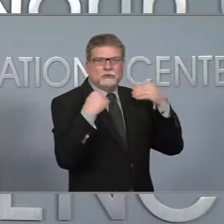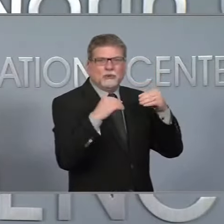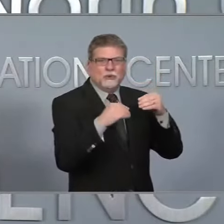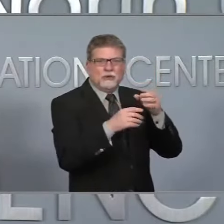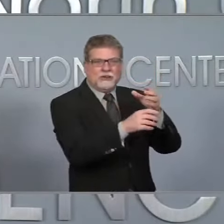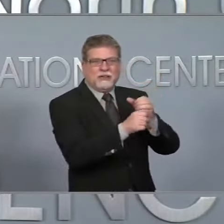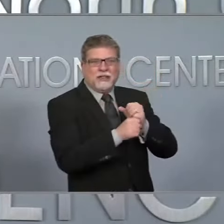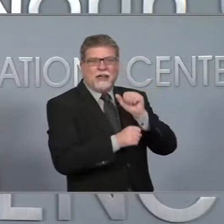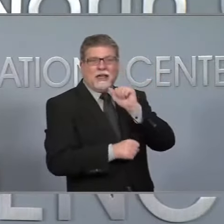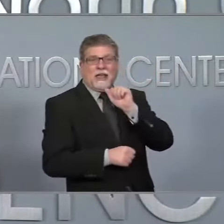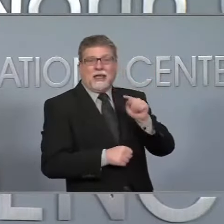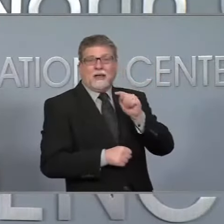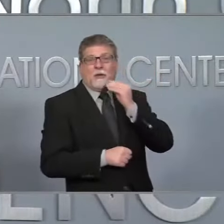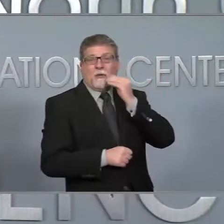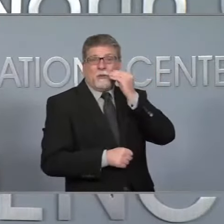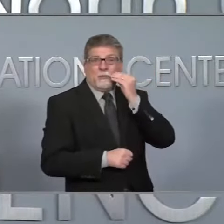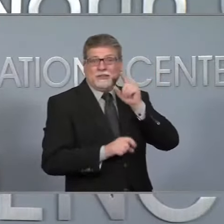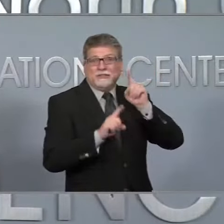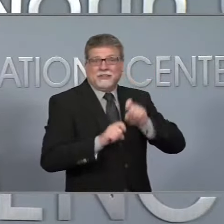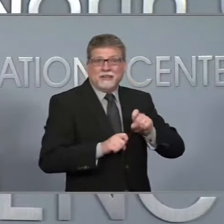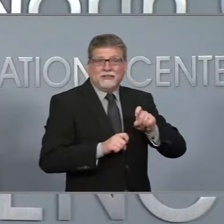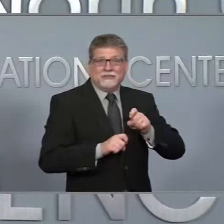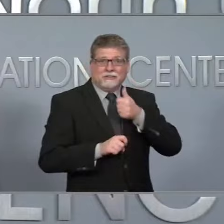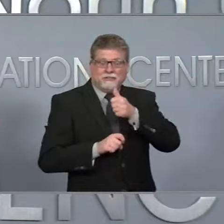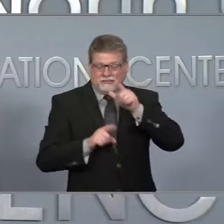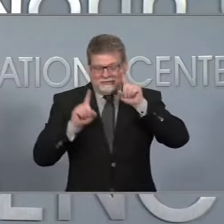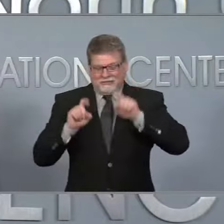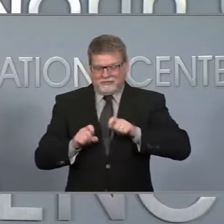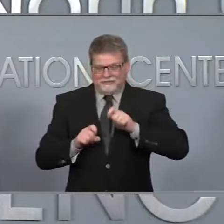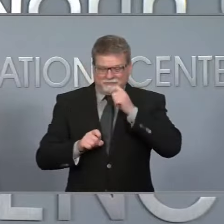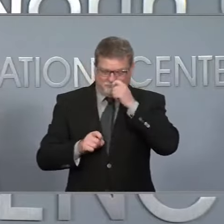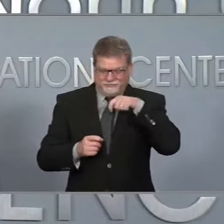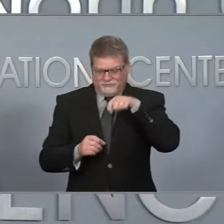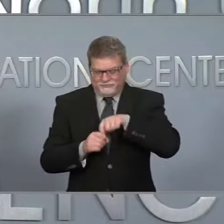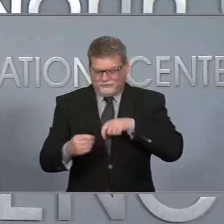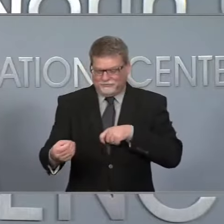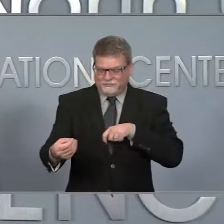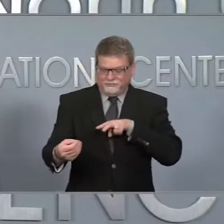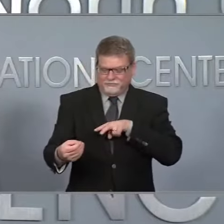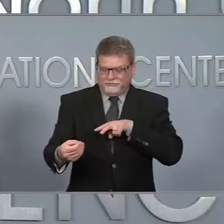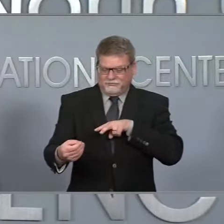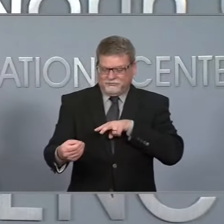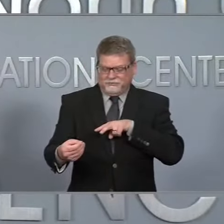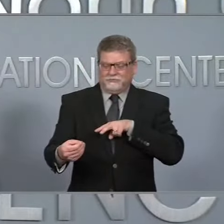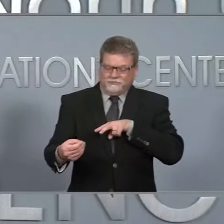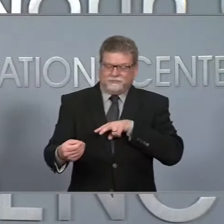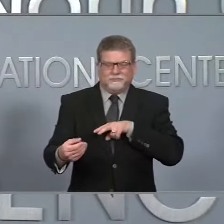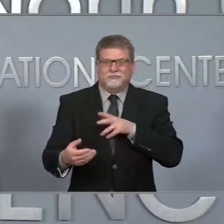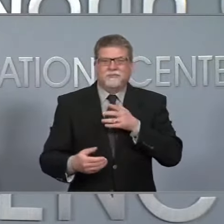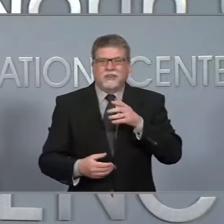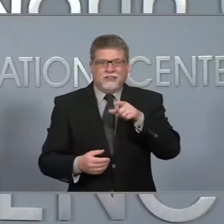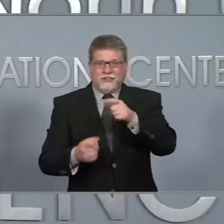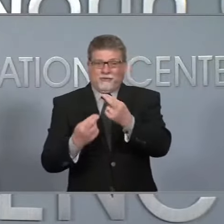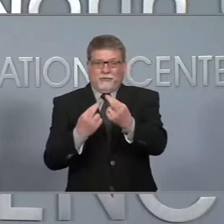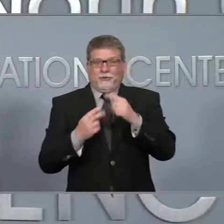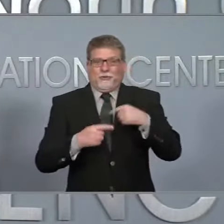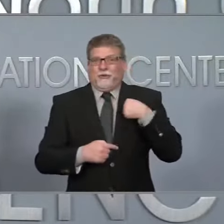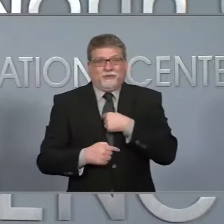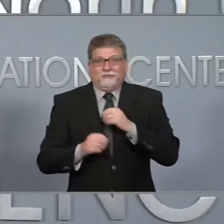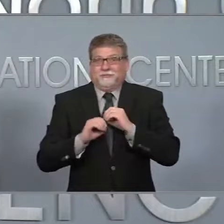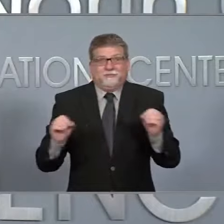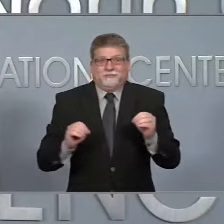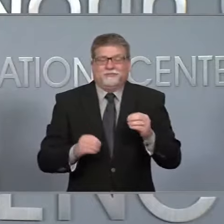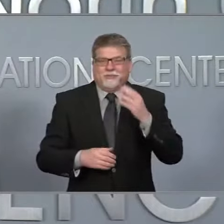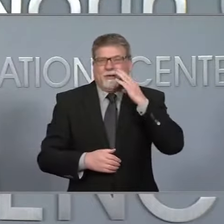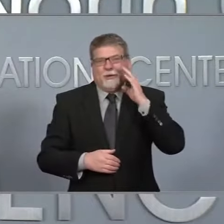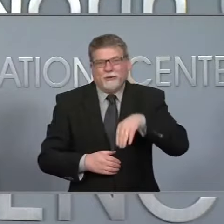that trend line of the test overall, it's not as important to us as other metrics such as our COVID-like illness, syndromic surveillance